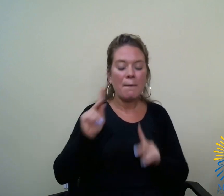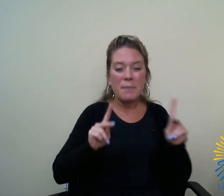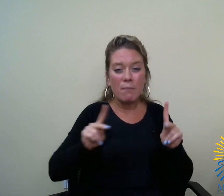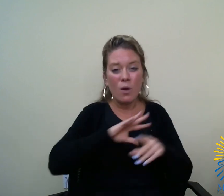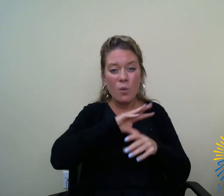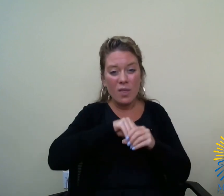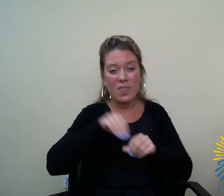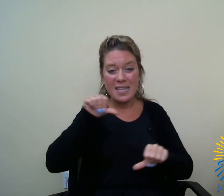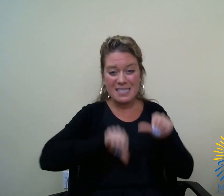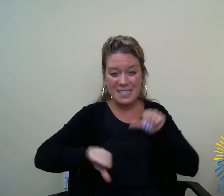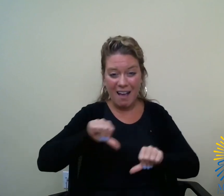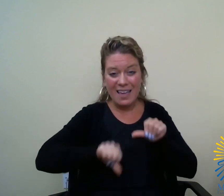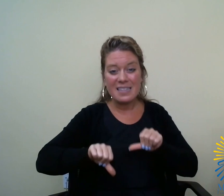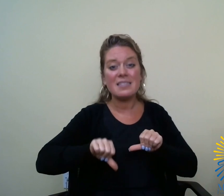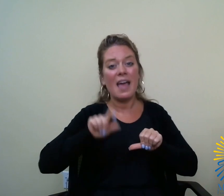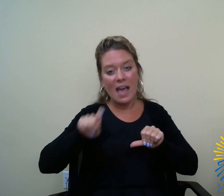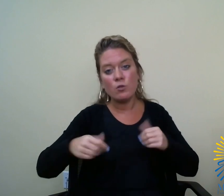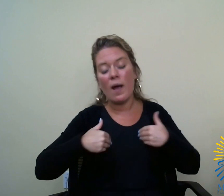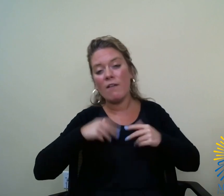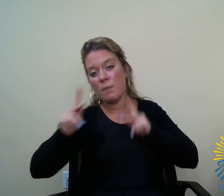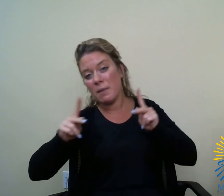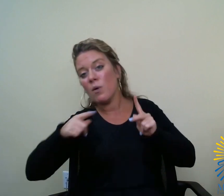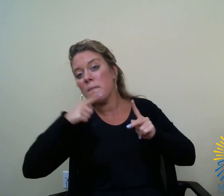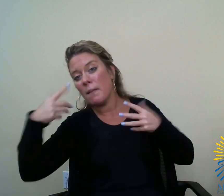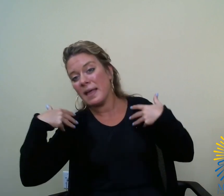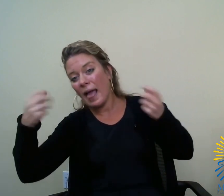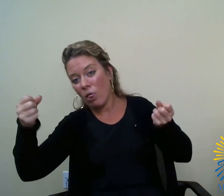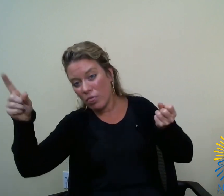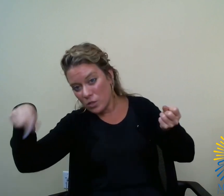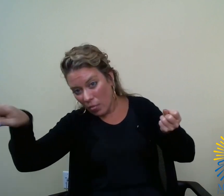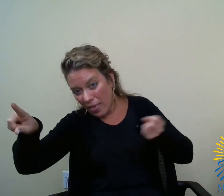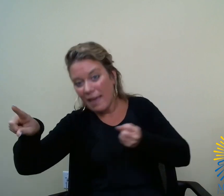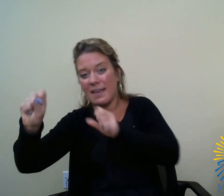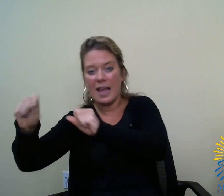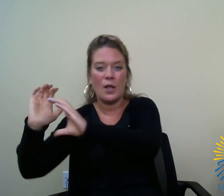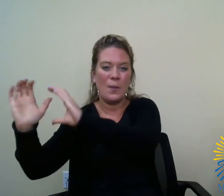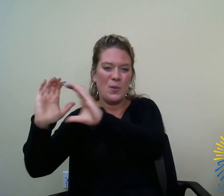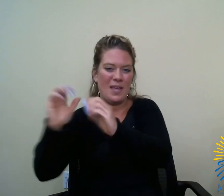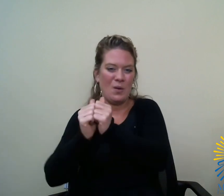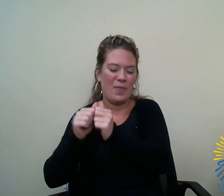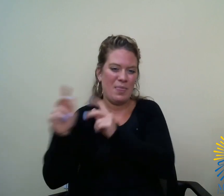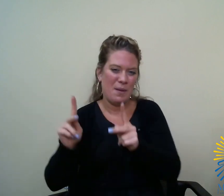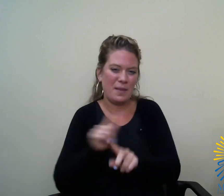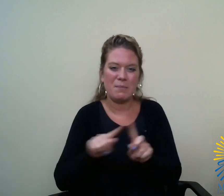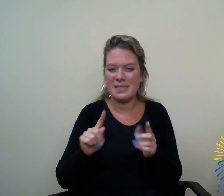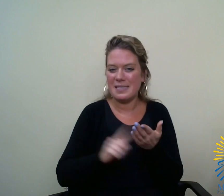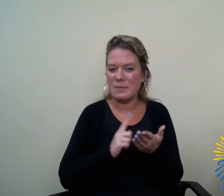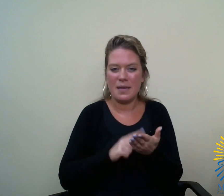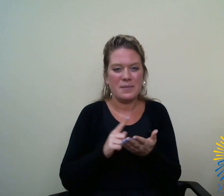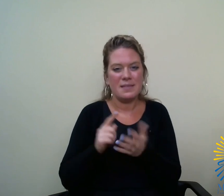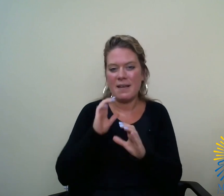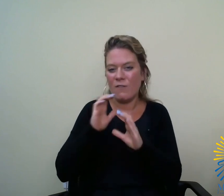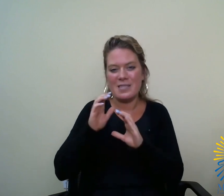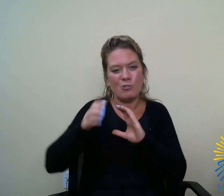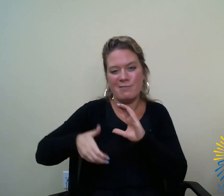these conversations with people in public health too, so they can communicate it to the public, right? Public health is meant to do that. But those conversations don't always happen, and they're not always